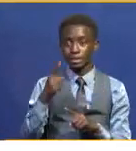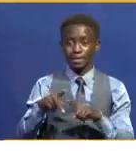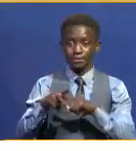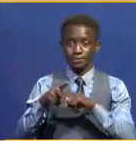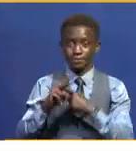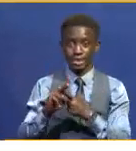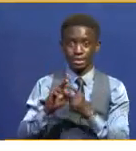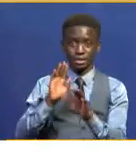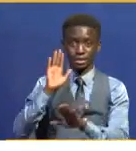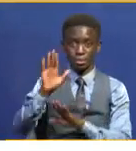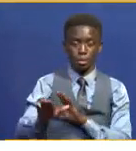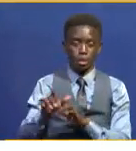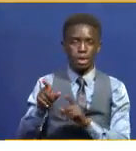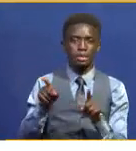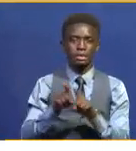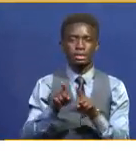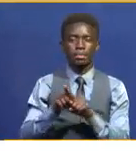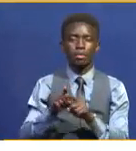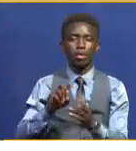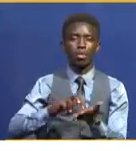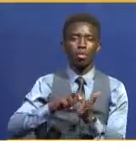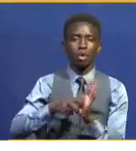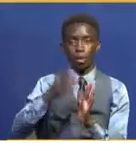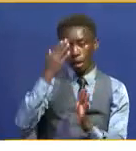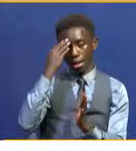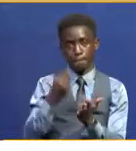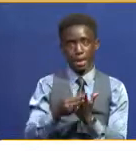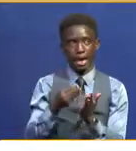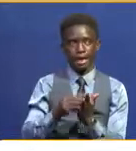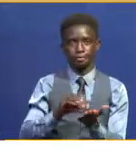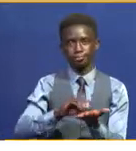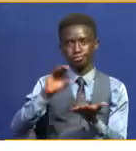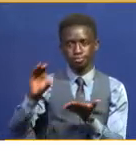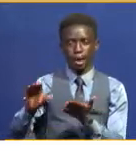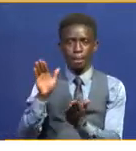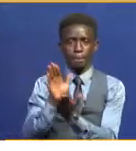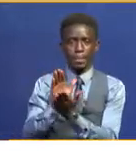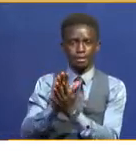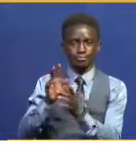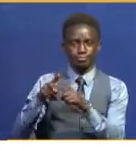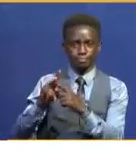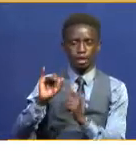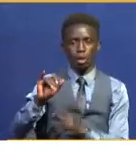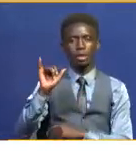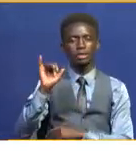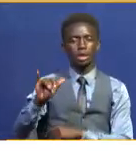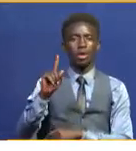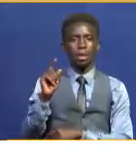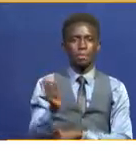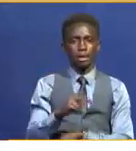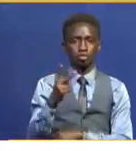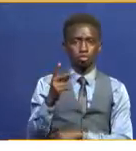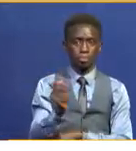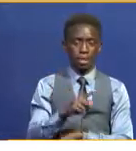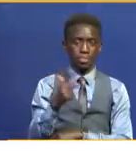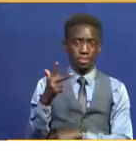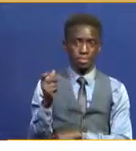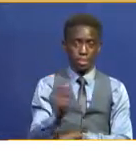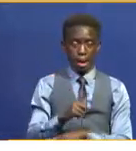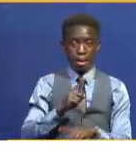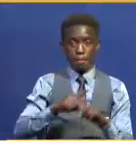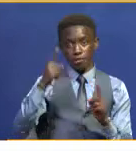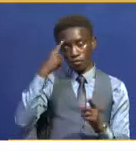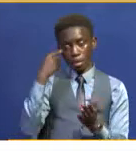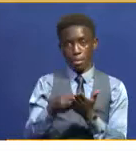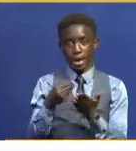it's like a contract, because yes. You fix that money with a bank for 1 month, 2 months, 3 months. For the for money market funds,